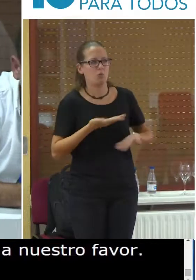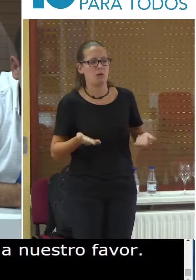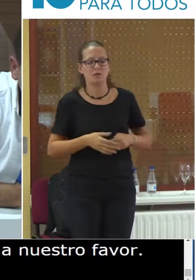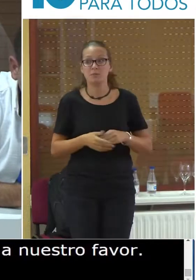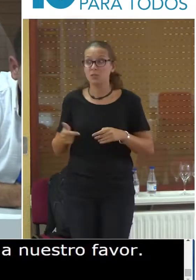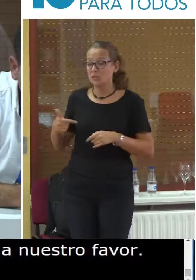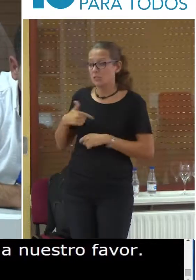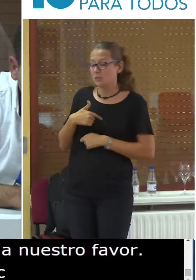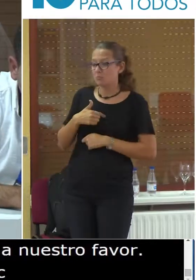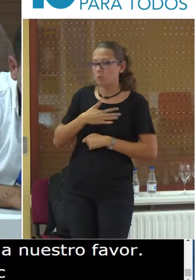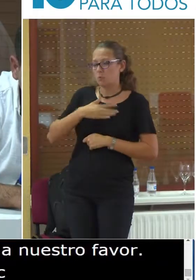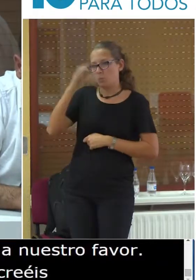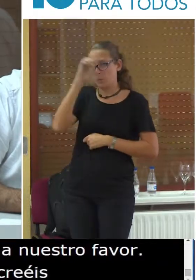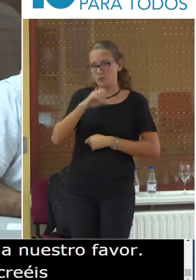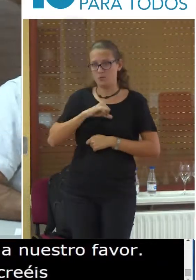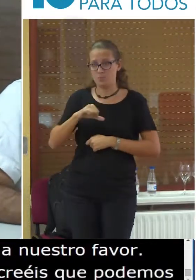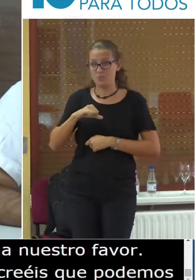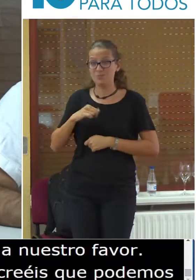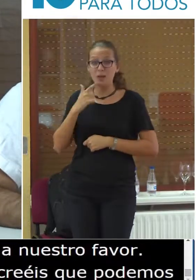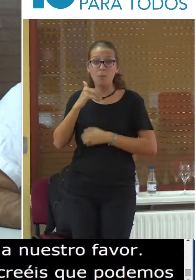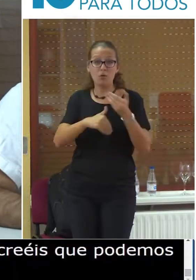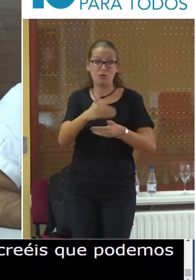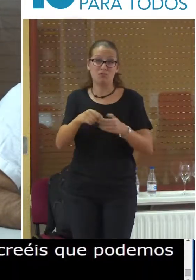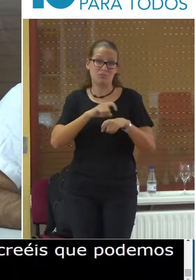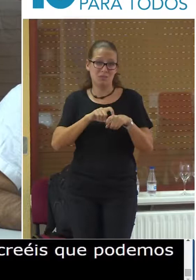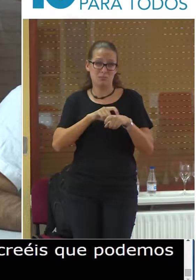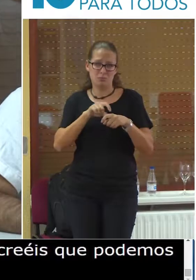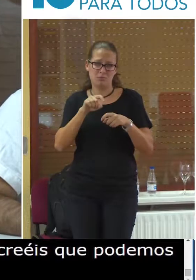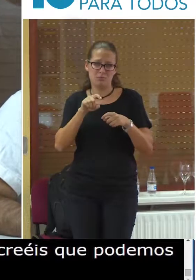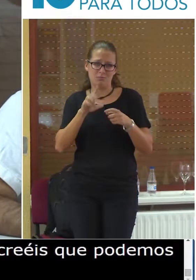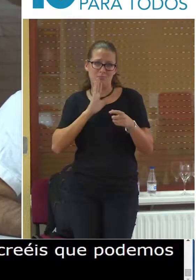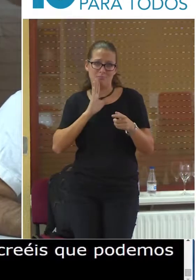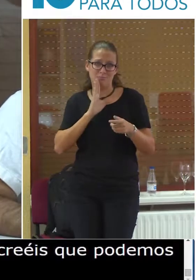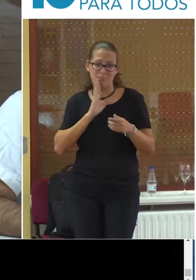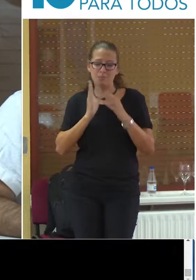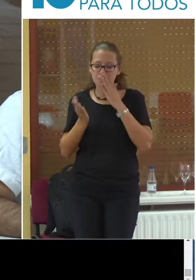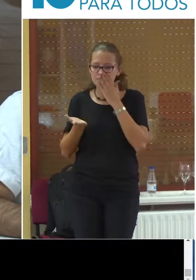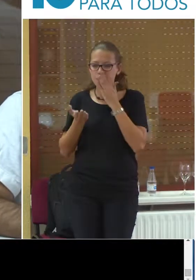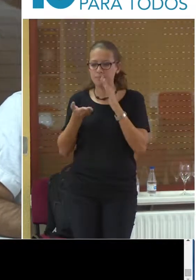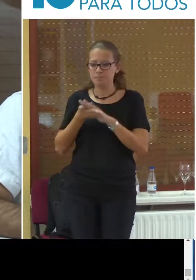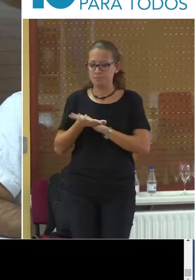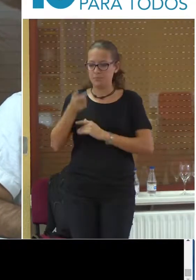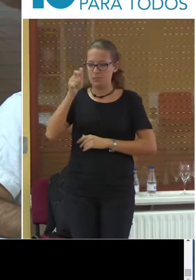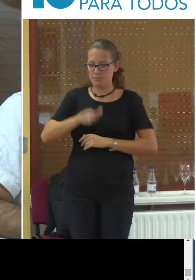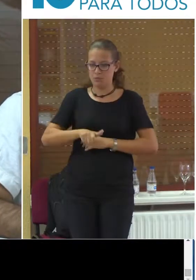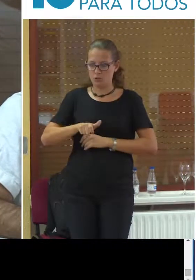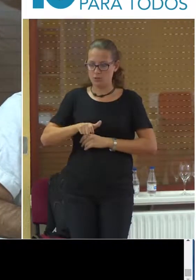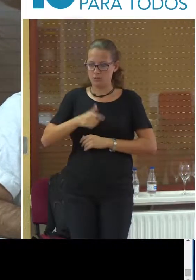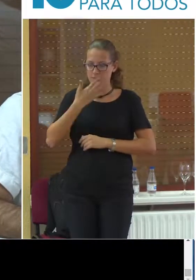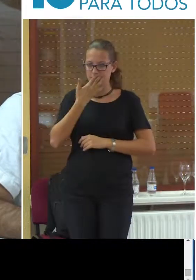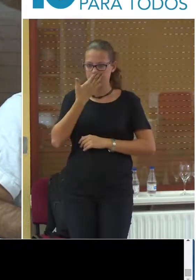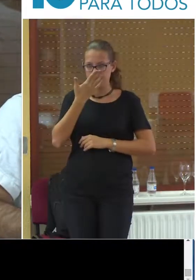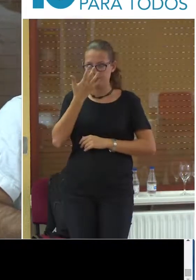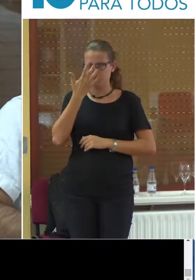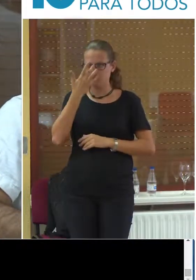If you allow me, this is my own personal opinion. With this type of processes which require an effort for the person